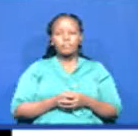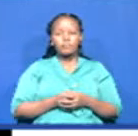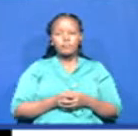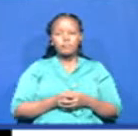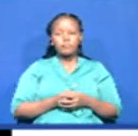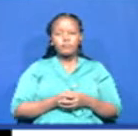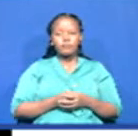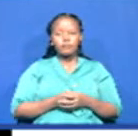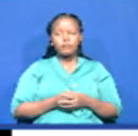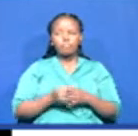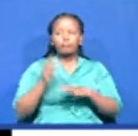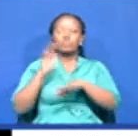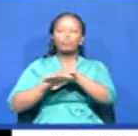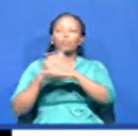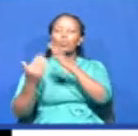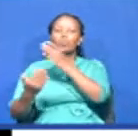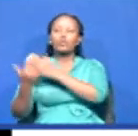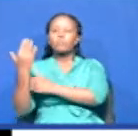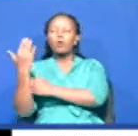Good morning.